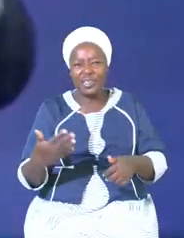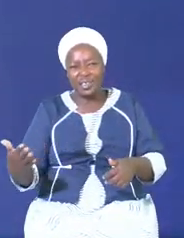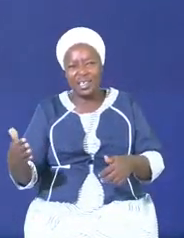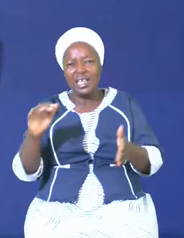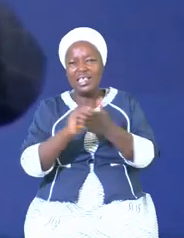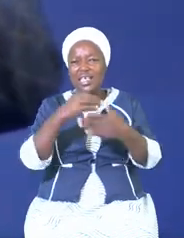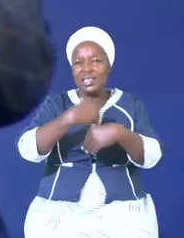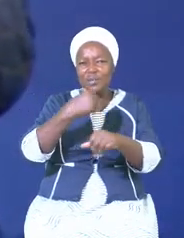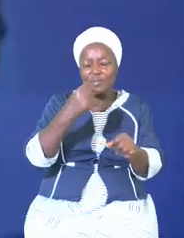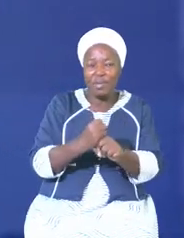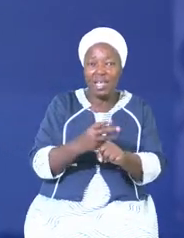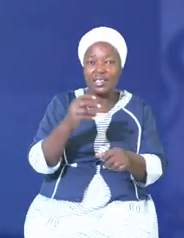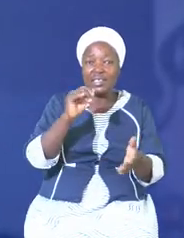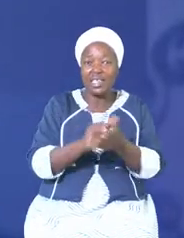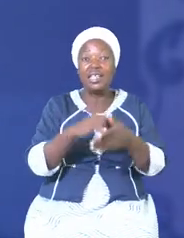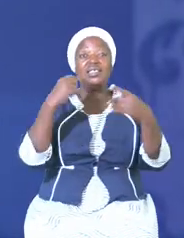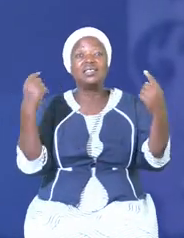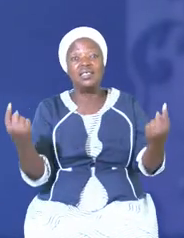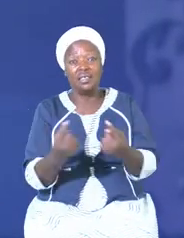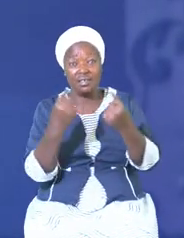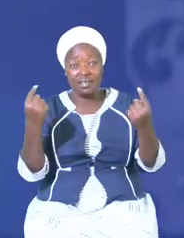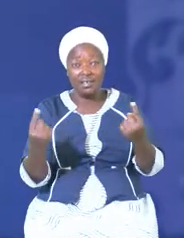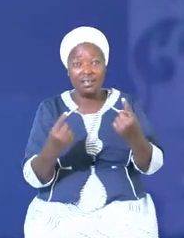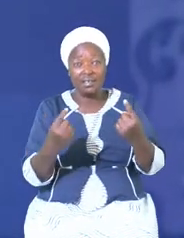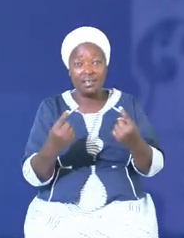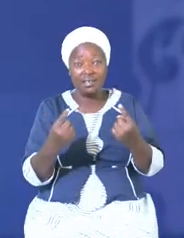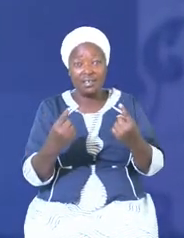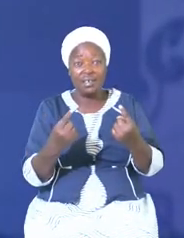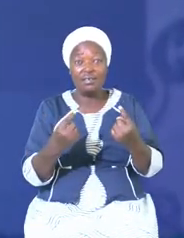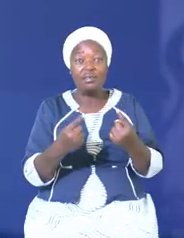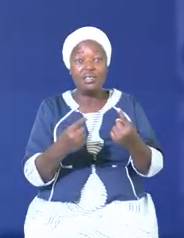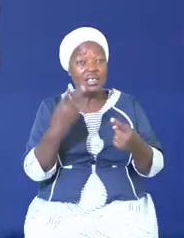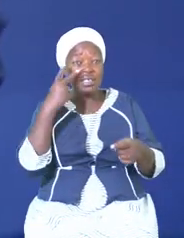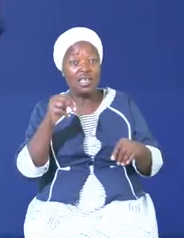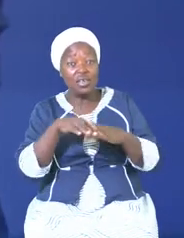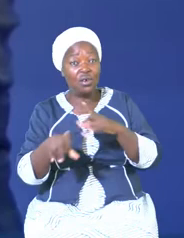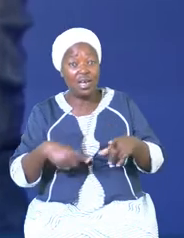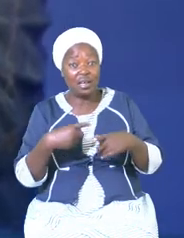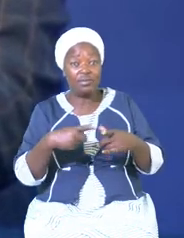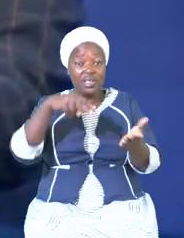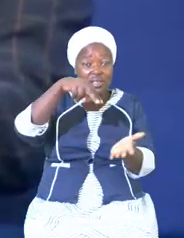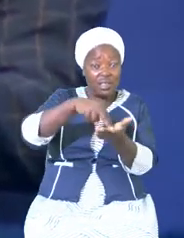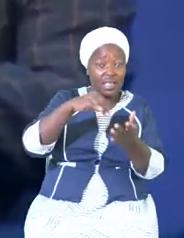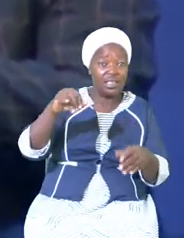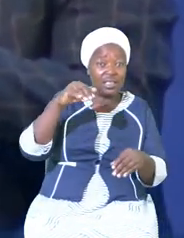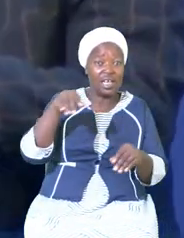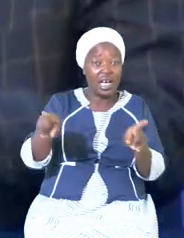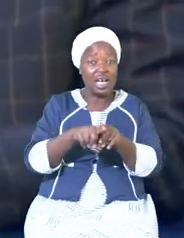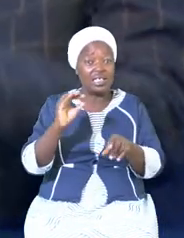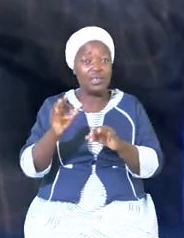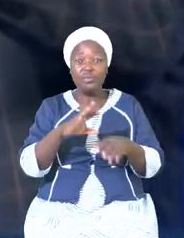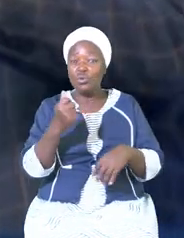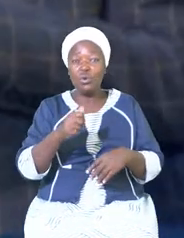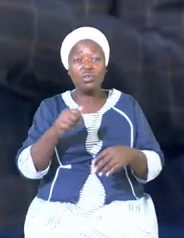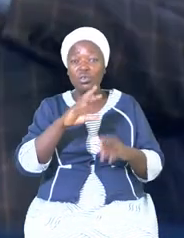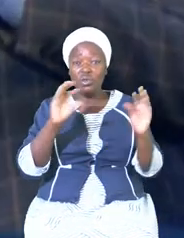makes that sin prevalent in your life, standing as if no storm can pull down